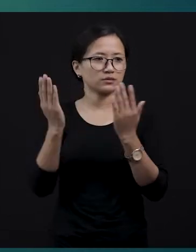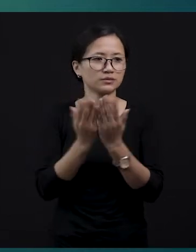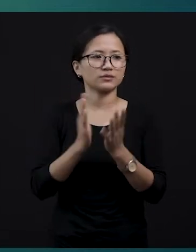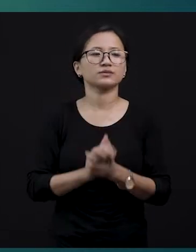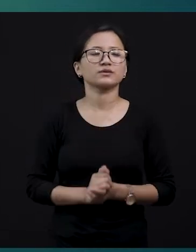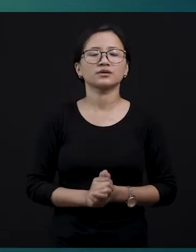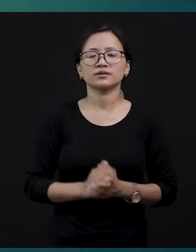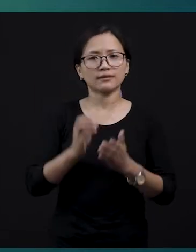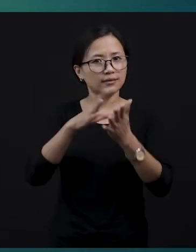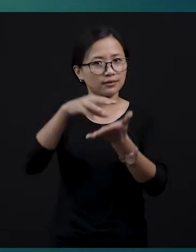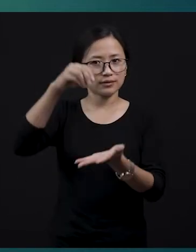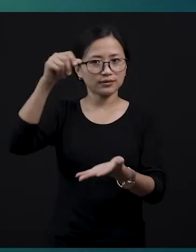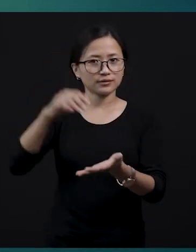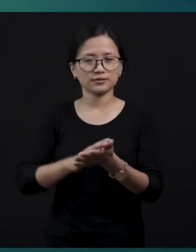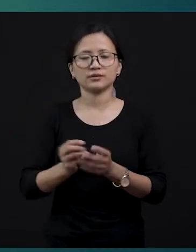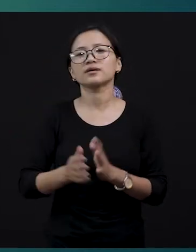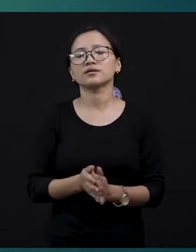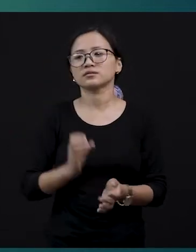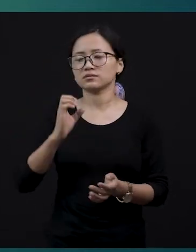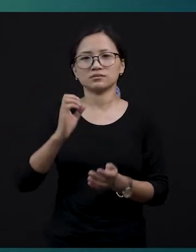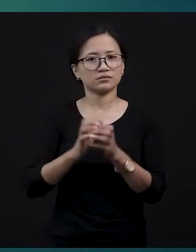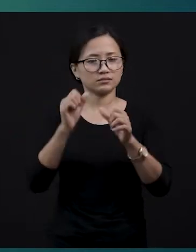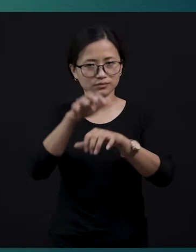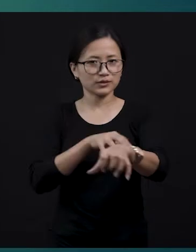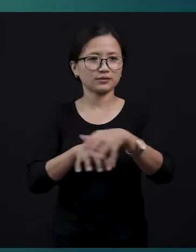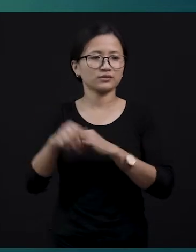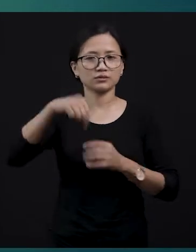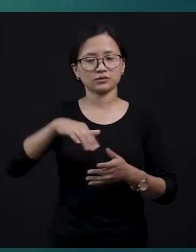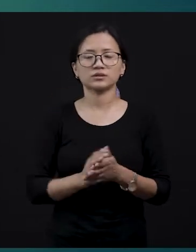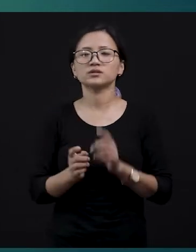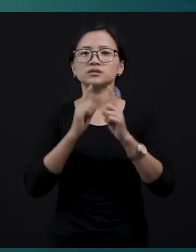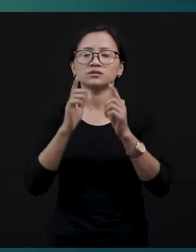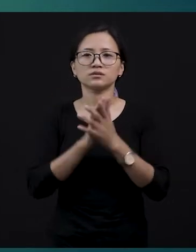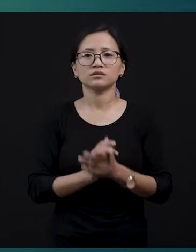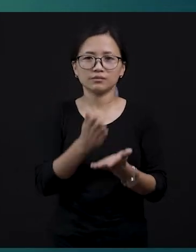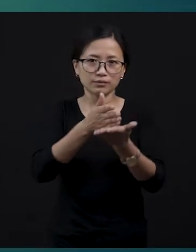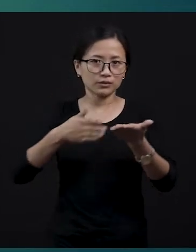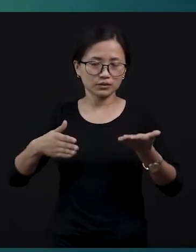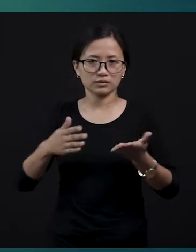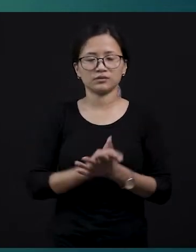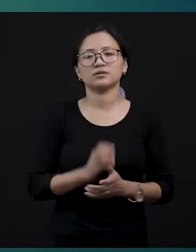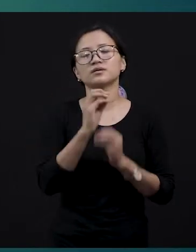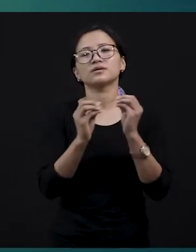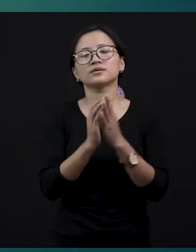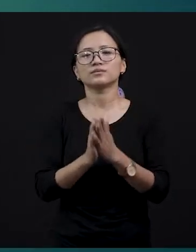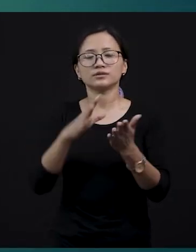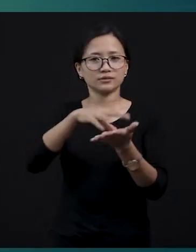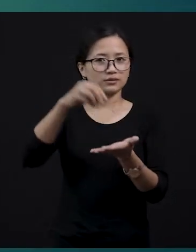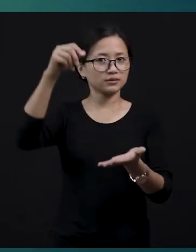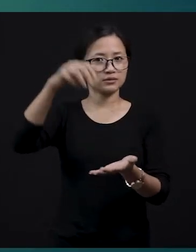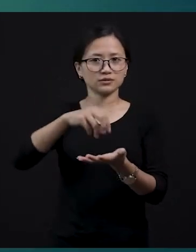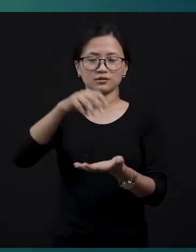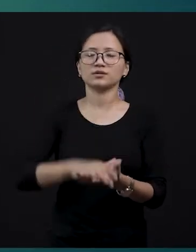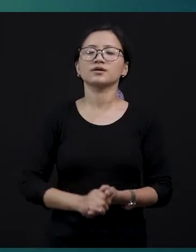a lot about a lot of animals in our previous classes. But today, we are going to discuss particularly about desert animals.